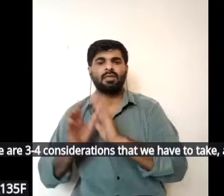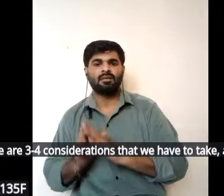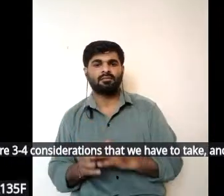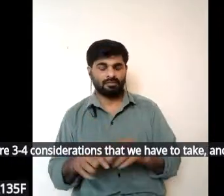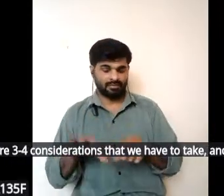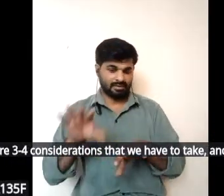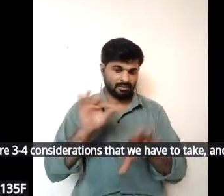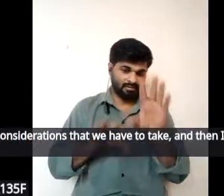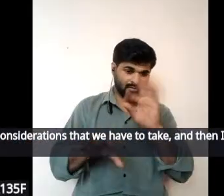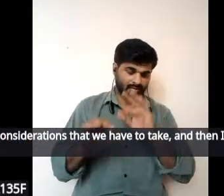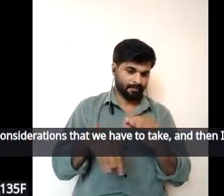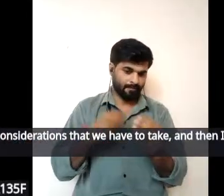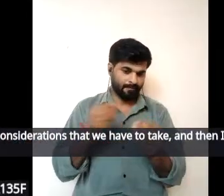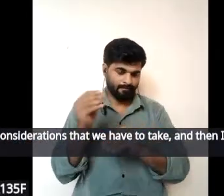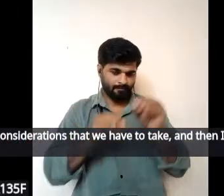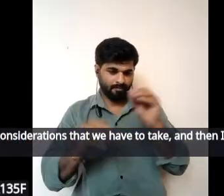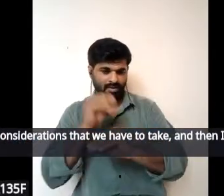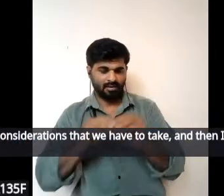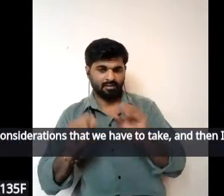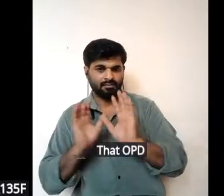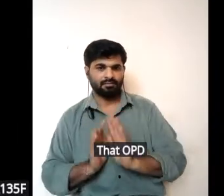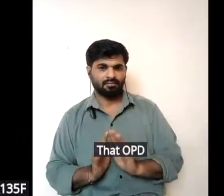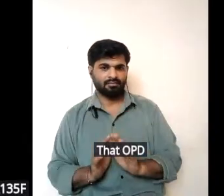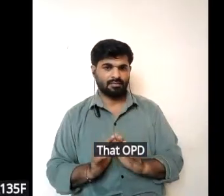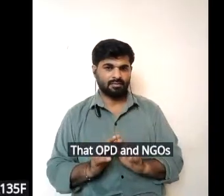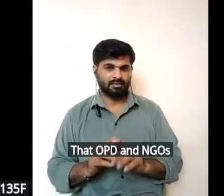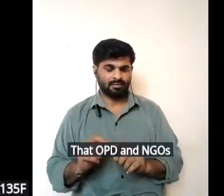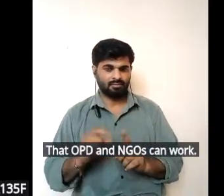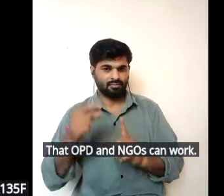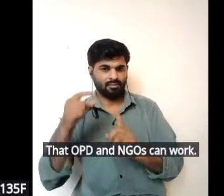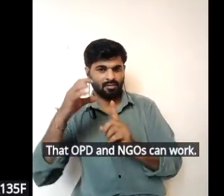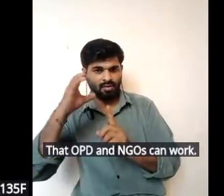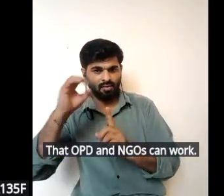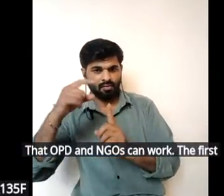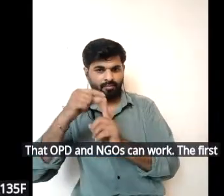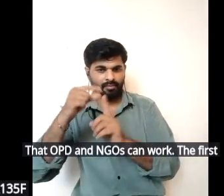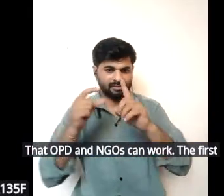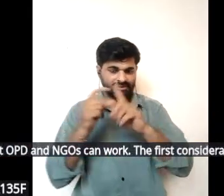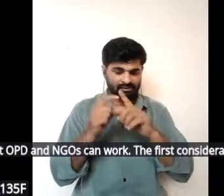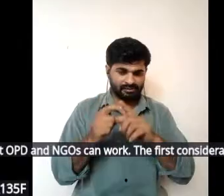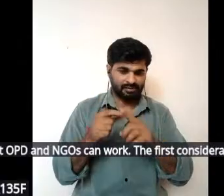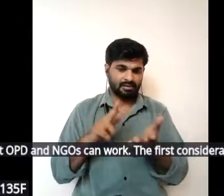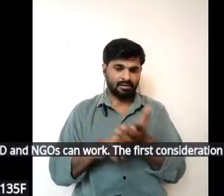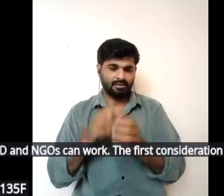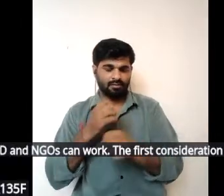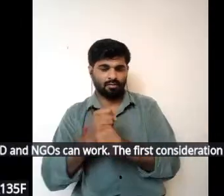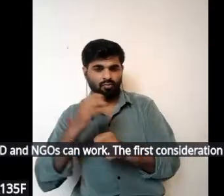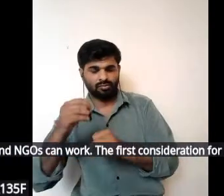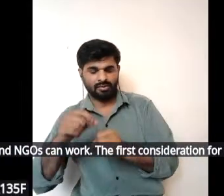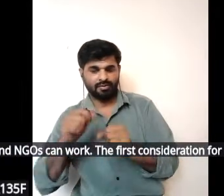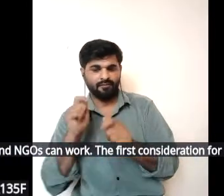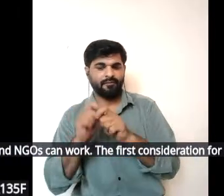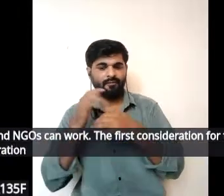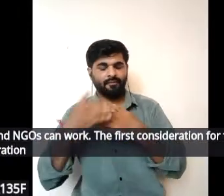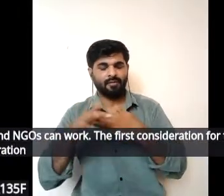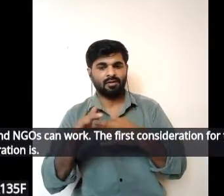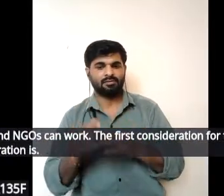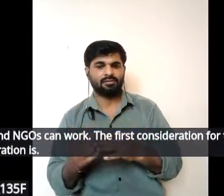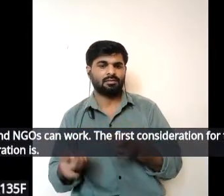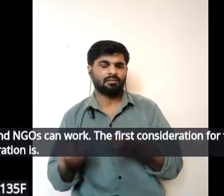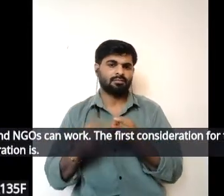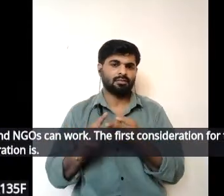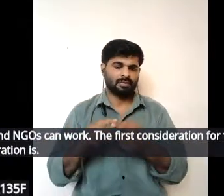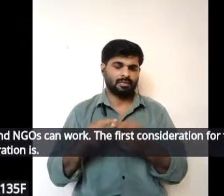how that OPD and NGOs can work. The first consideration for them to have a self-enumeration is